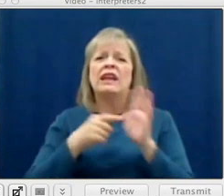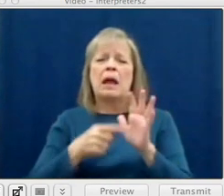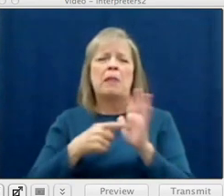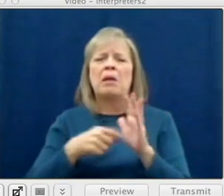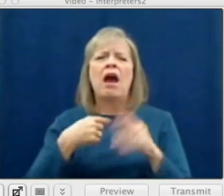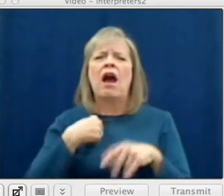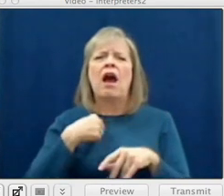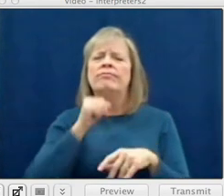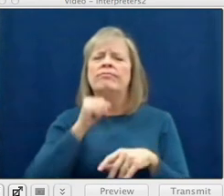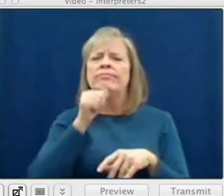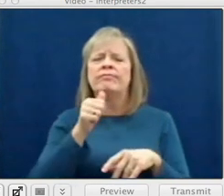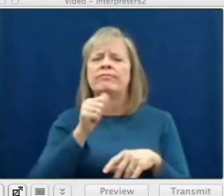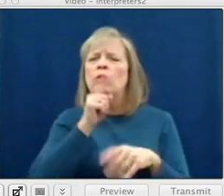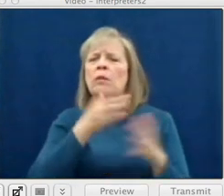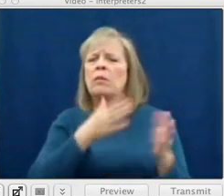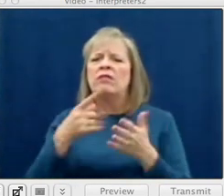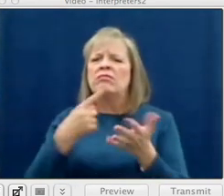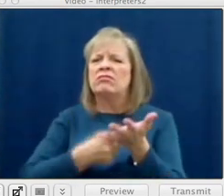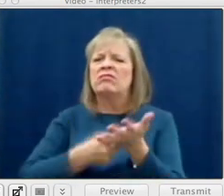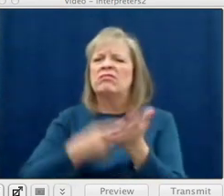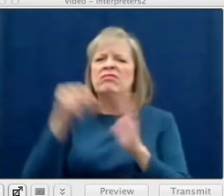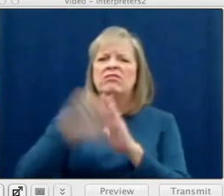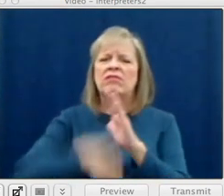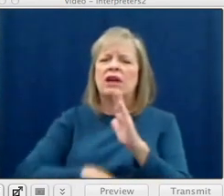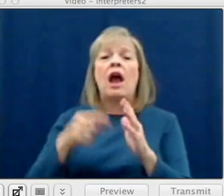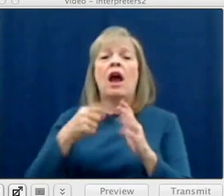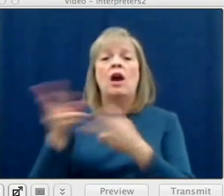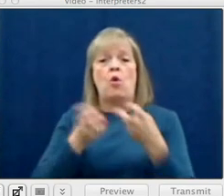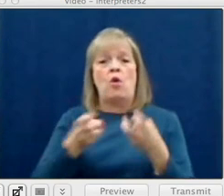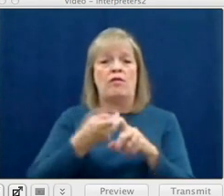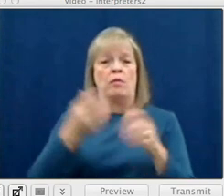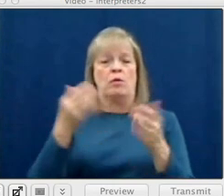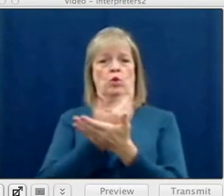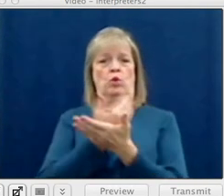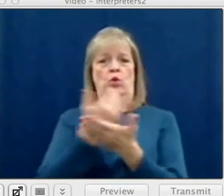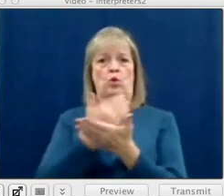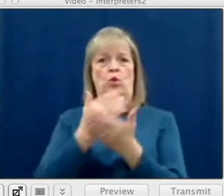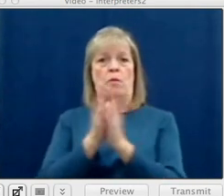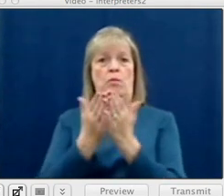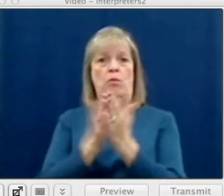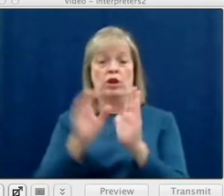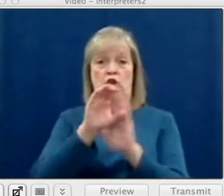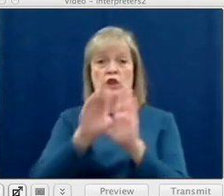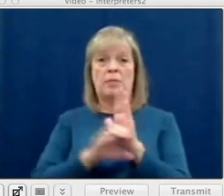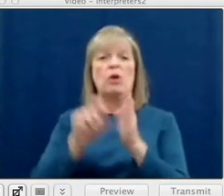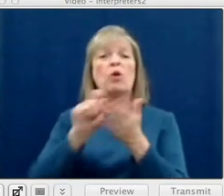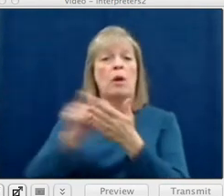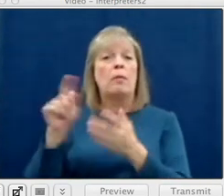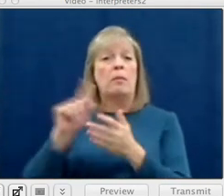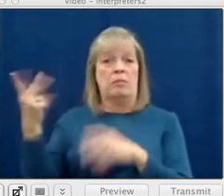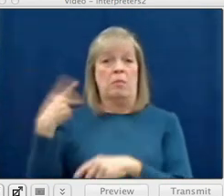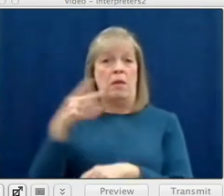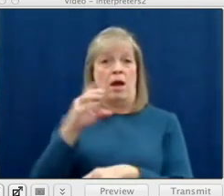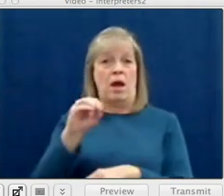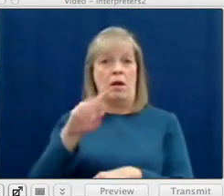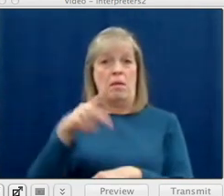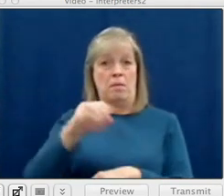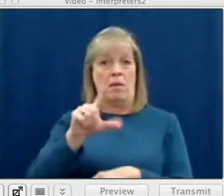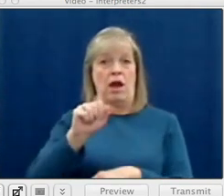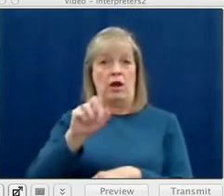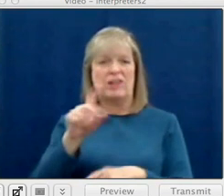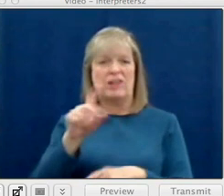actually taken from a new book chapter that Bob Pollard and I have out called Beyond Interesting, which